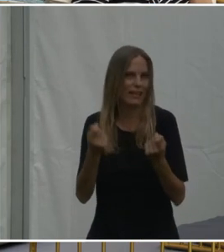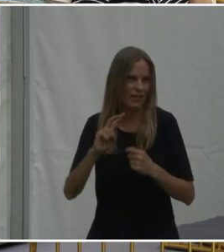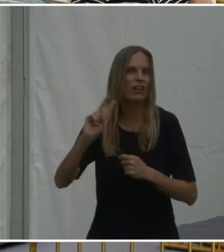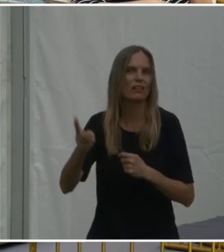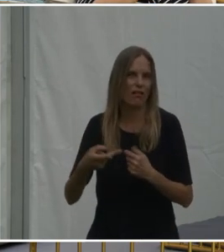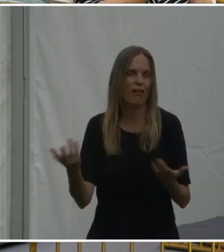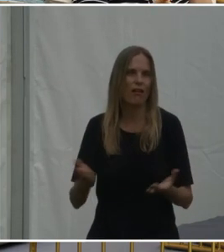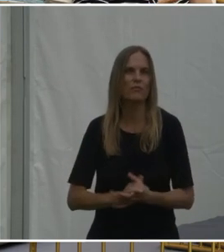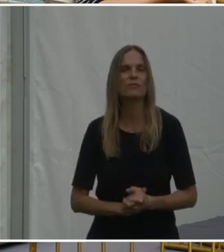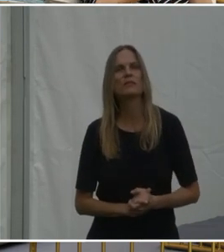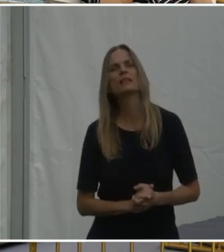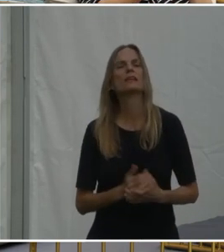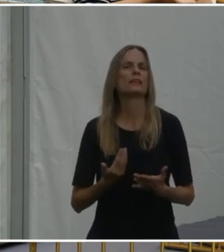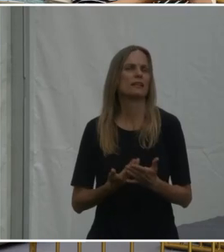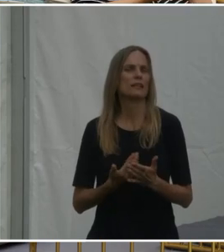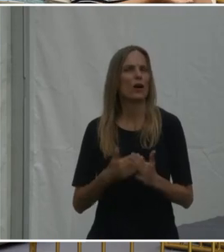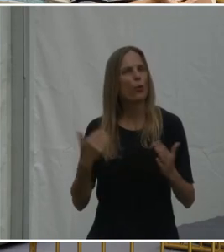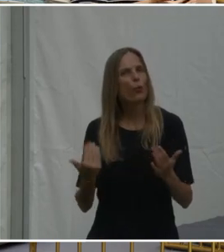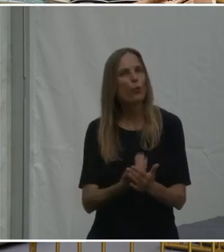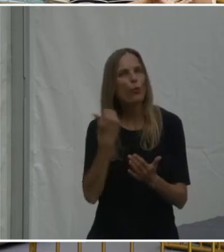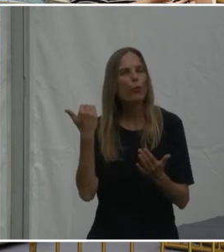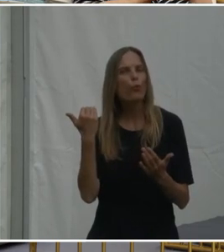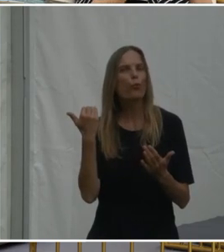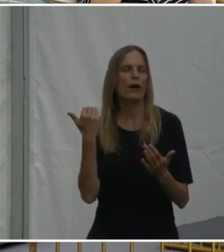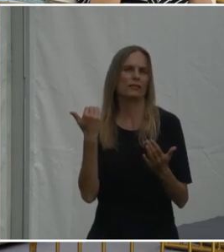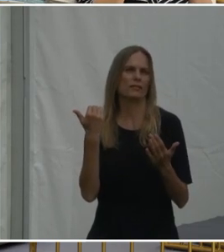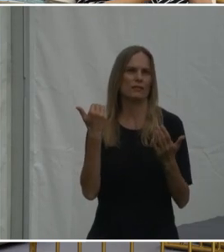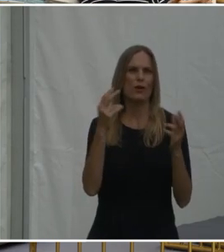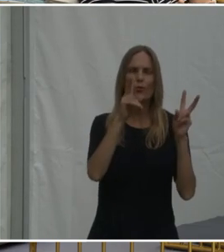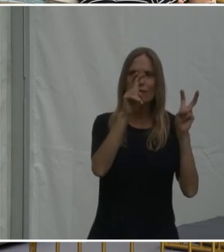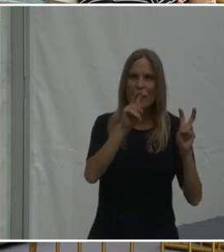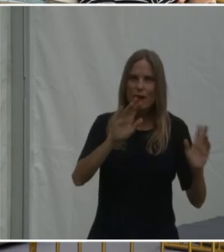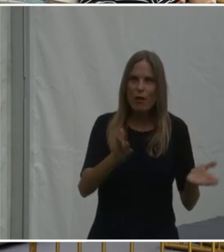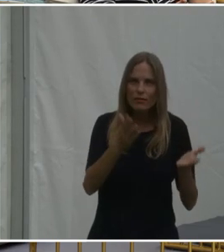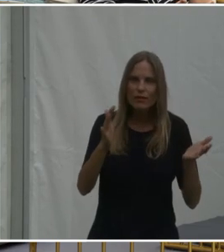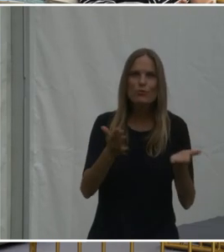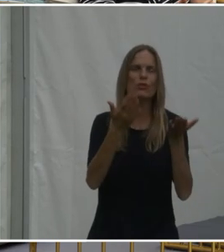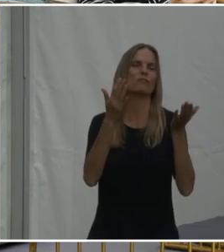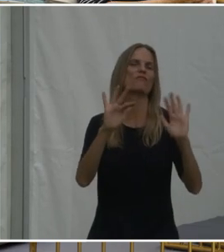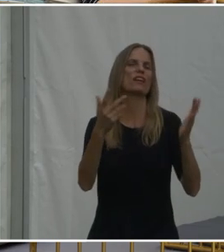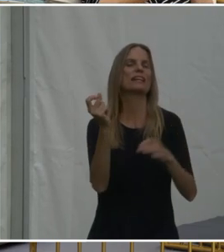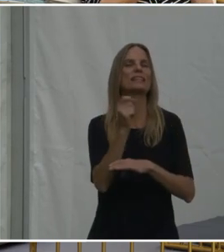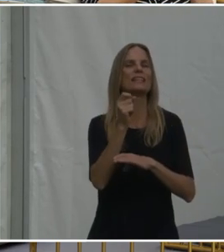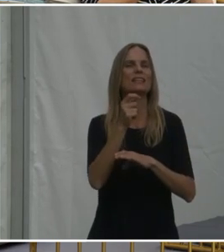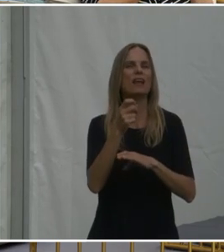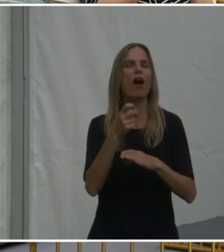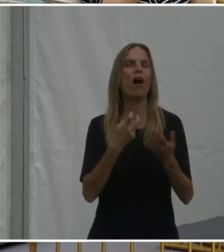topic of the panel, the emergence of these new migratory categories, whether it's digital nomads, or